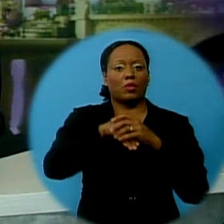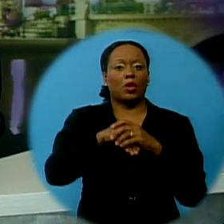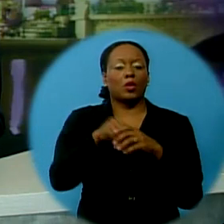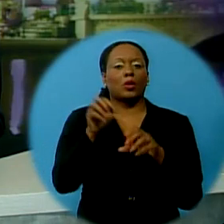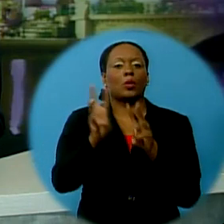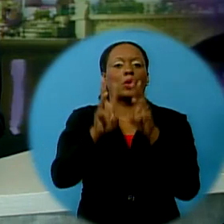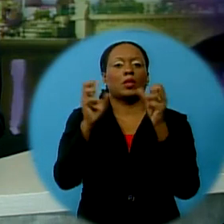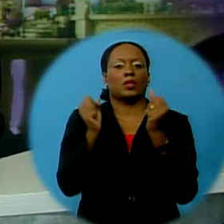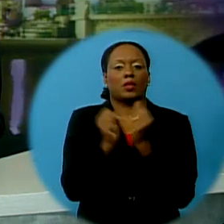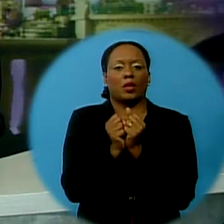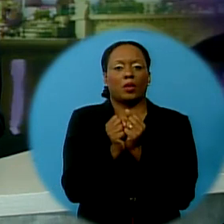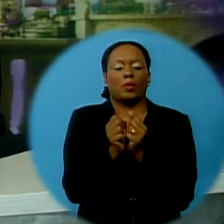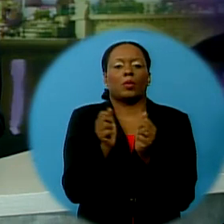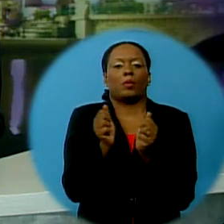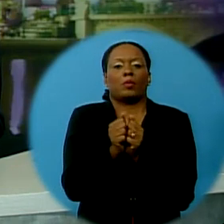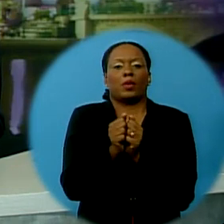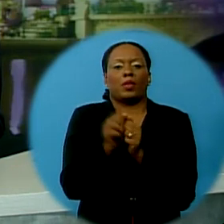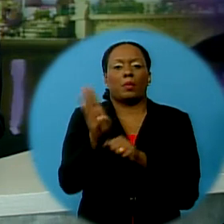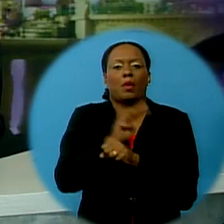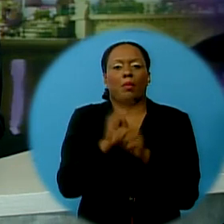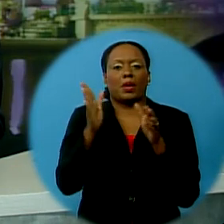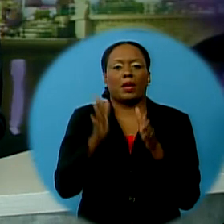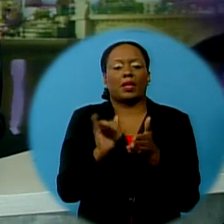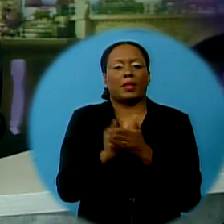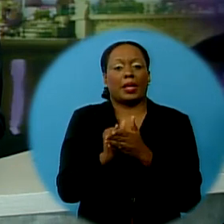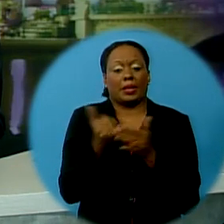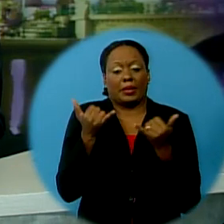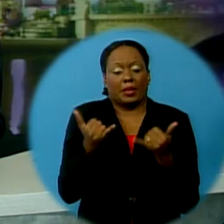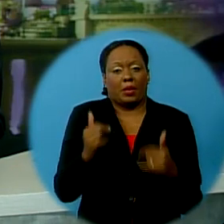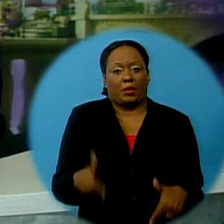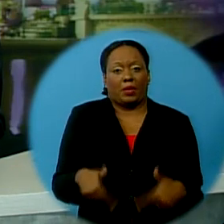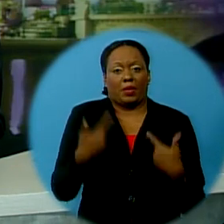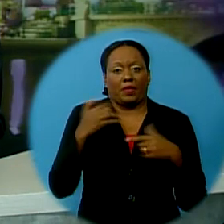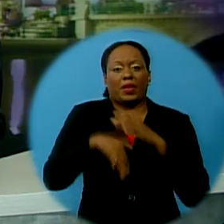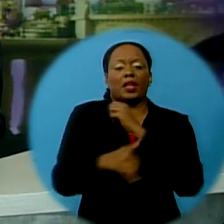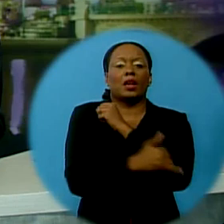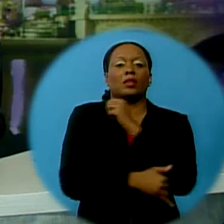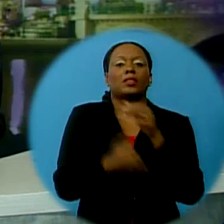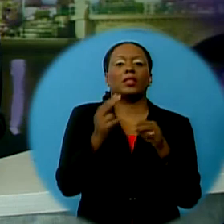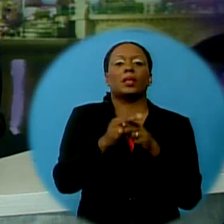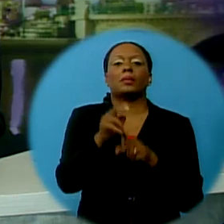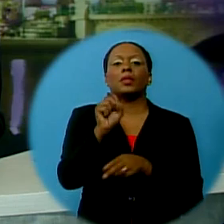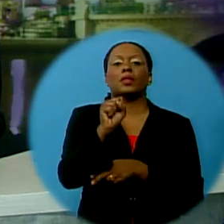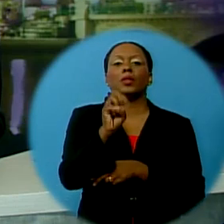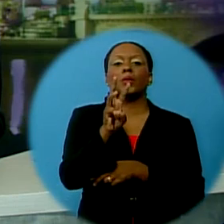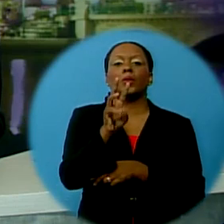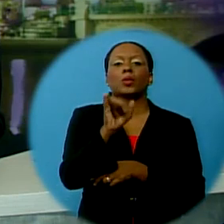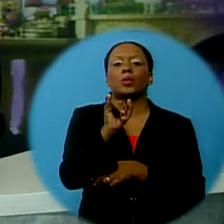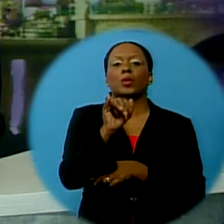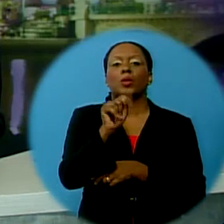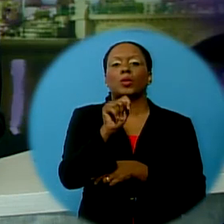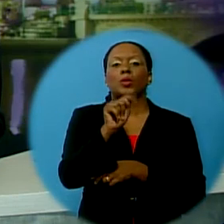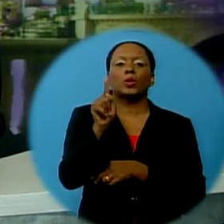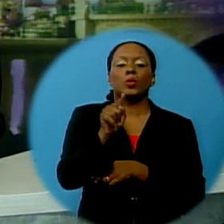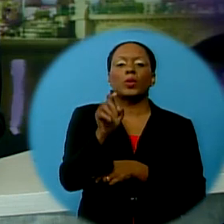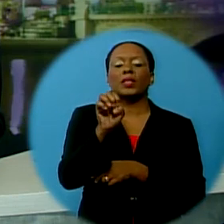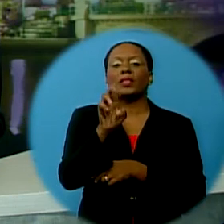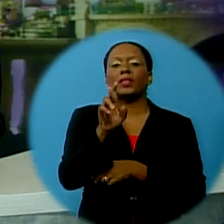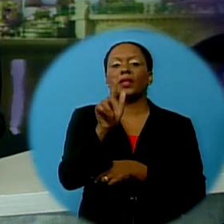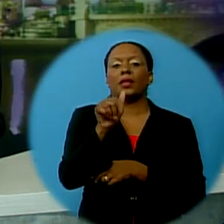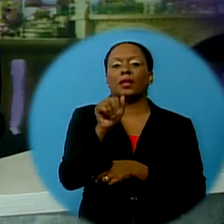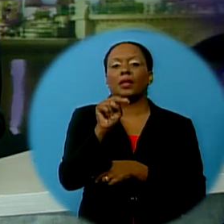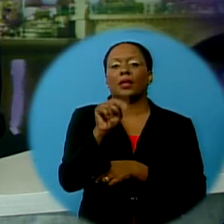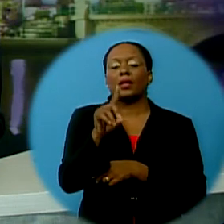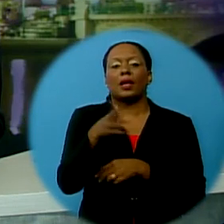by Switzerland-based Barbadian Bernard Williams and Serbian FIBA coach Vlado Stojanovic. At the end of it, two players